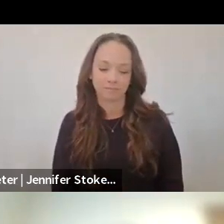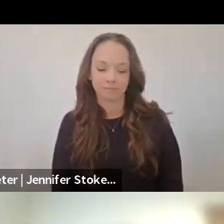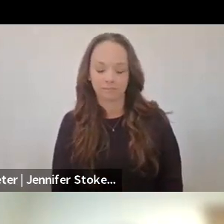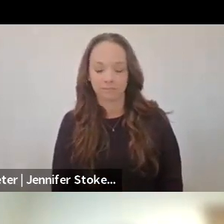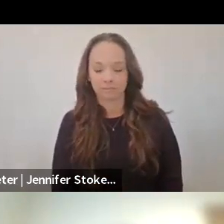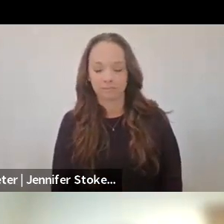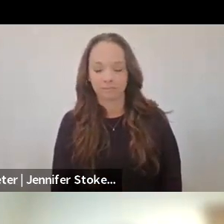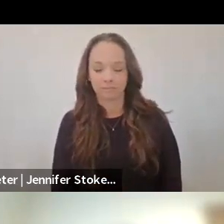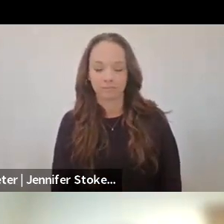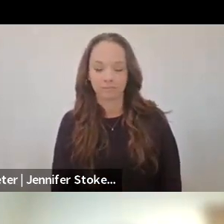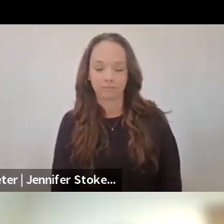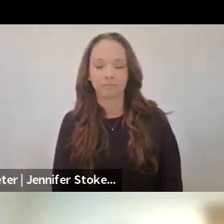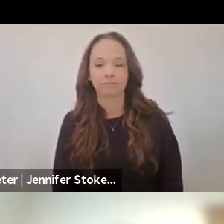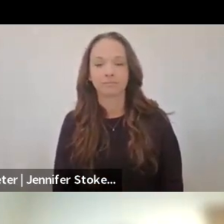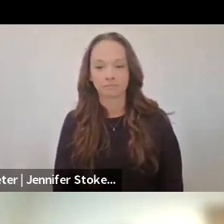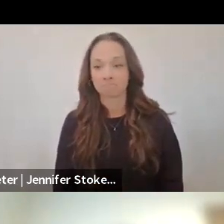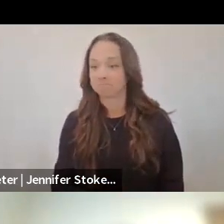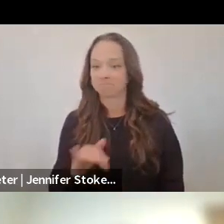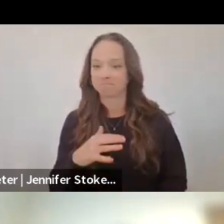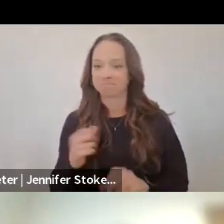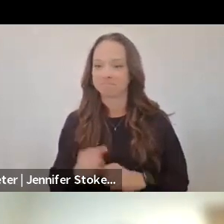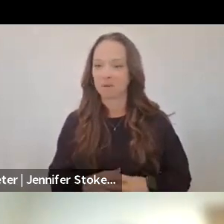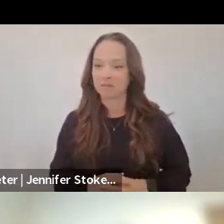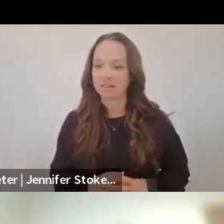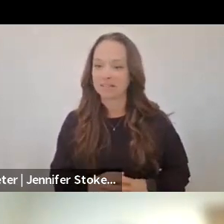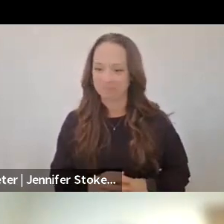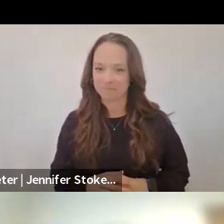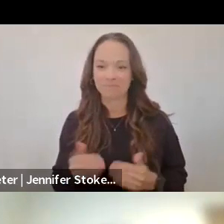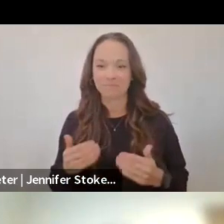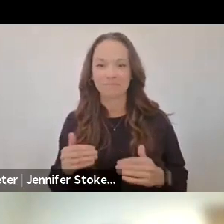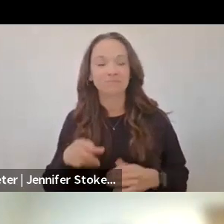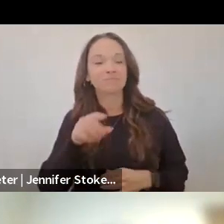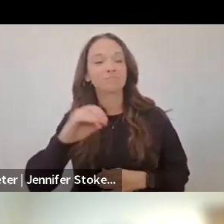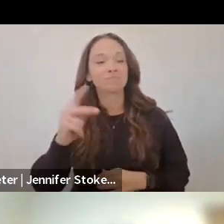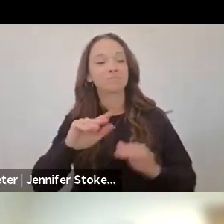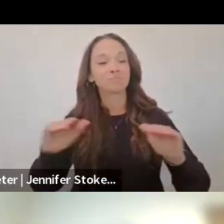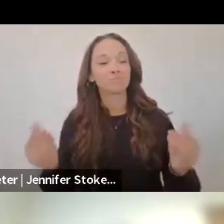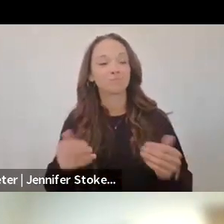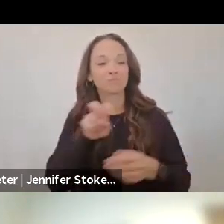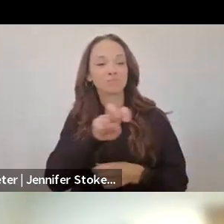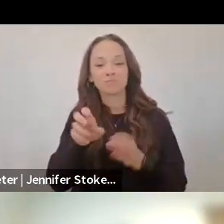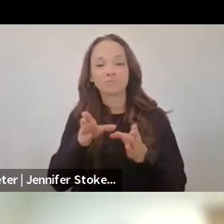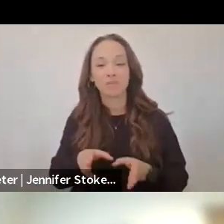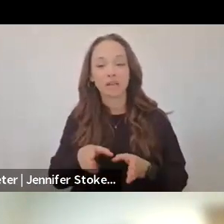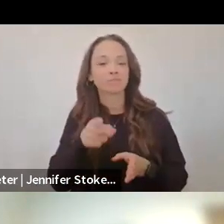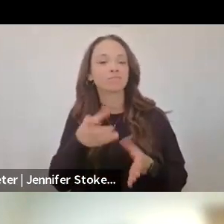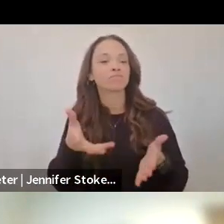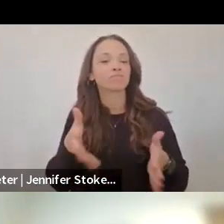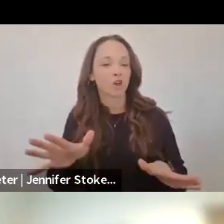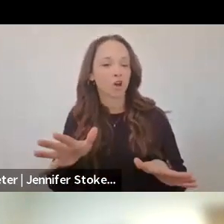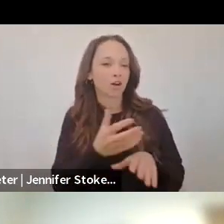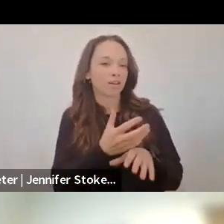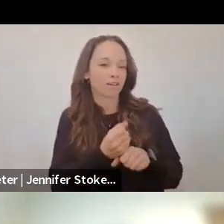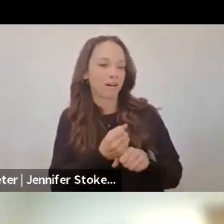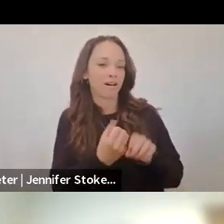All right, well, that was fast. So let me introduce the panelists. You've received a brief but longer version